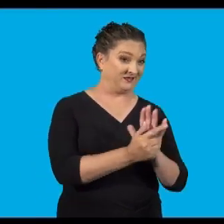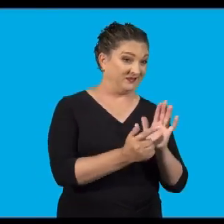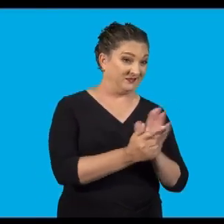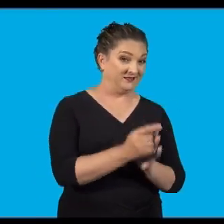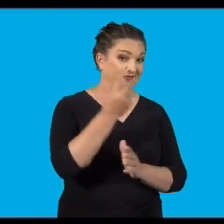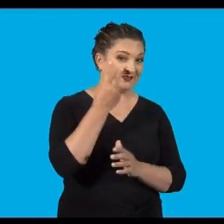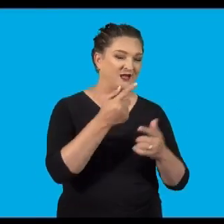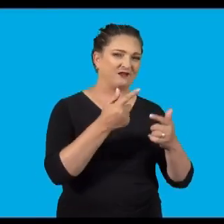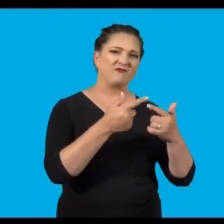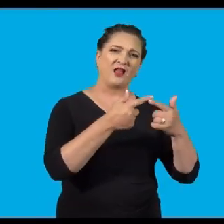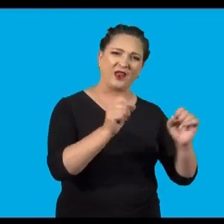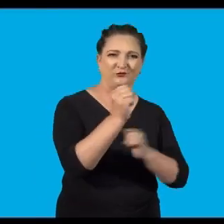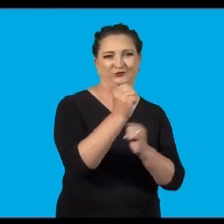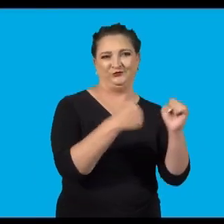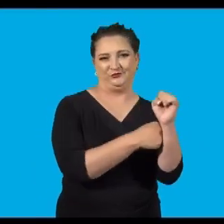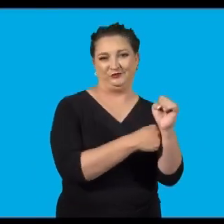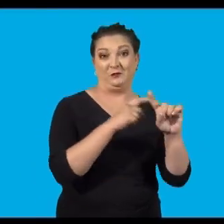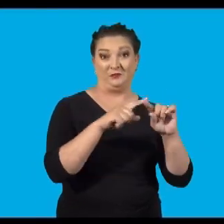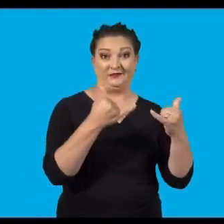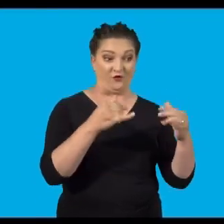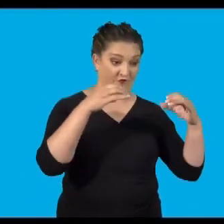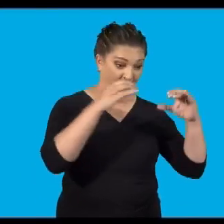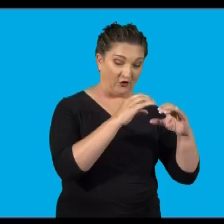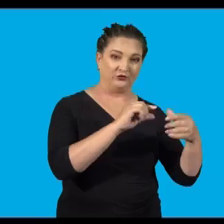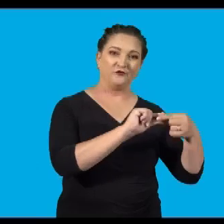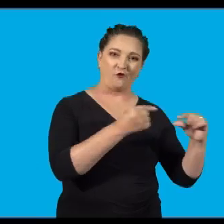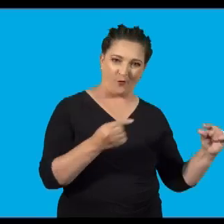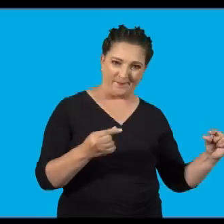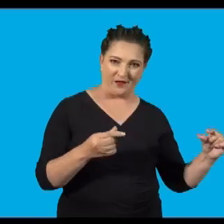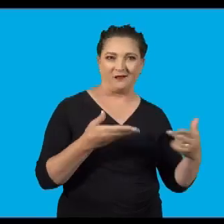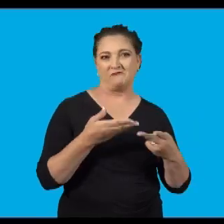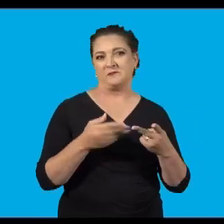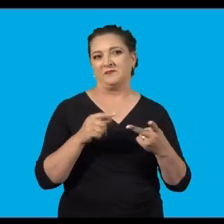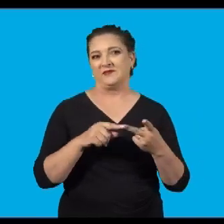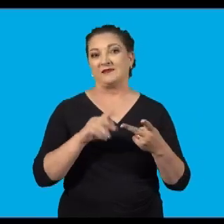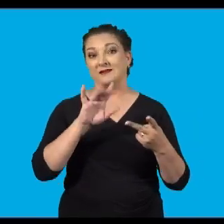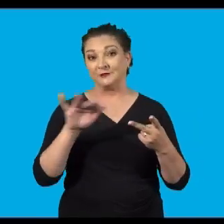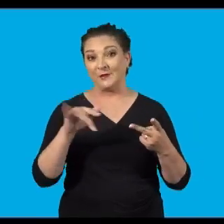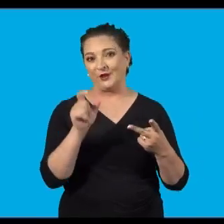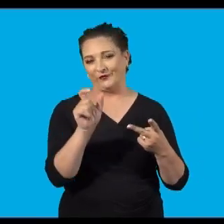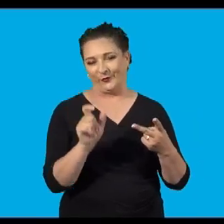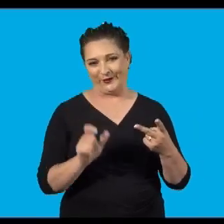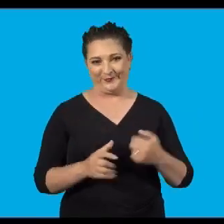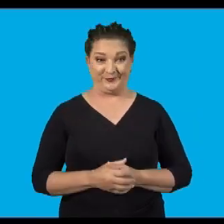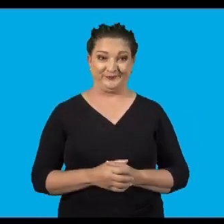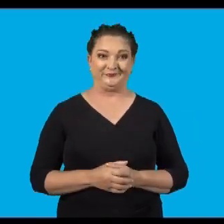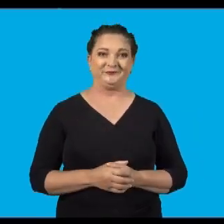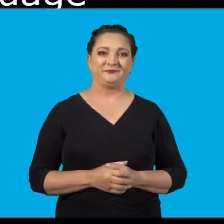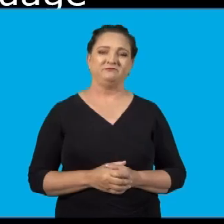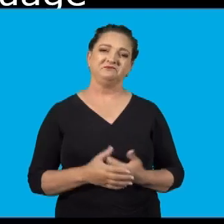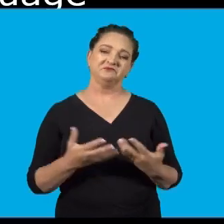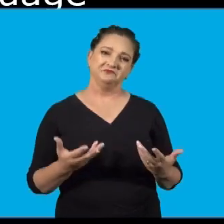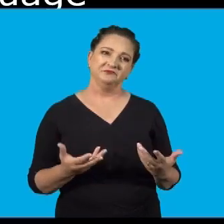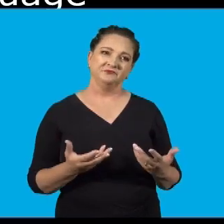be looking at language structures and our focus is going to be grammar as well as spelling and vocabulary, all